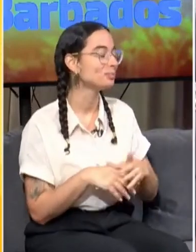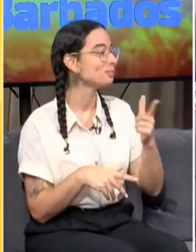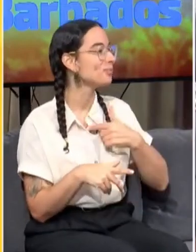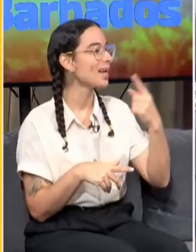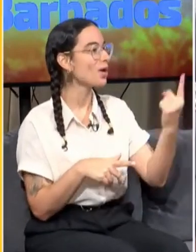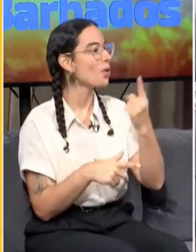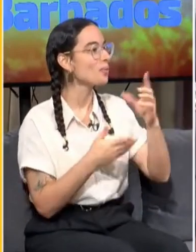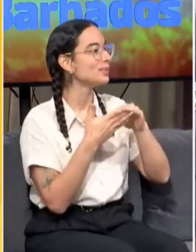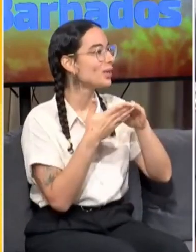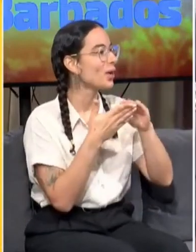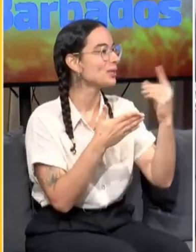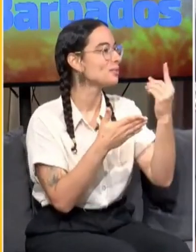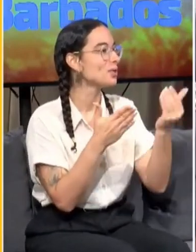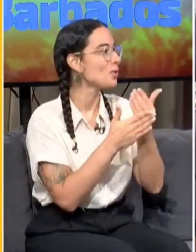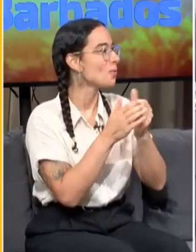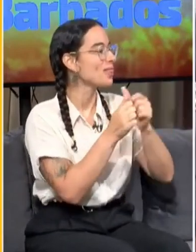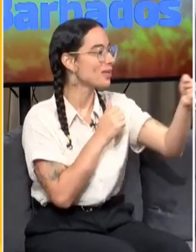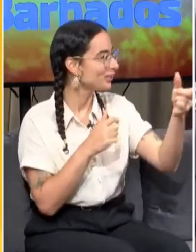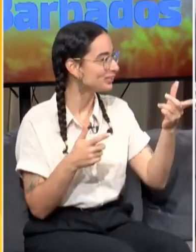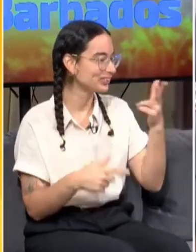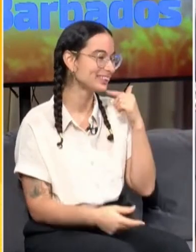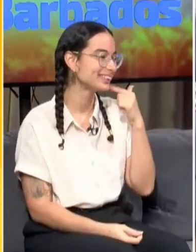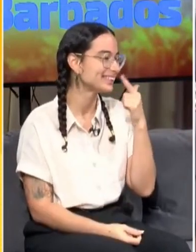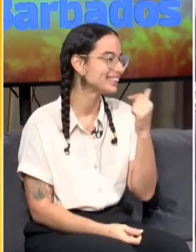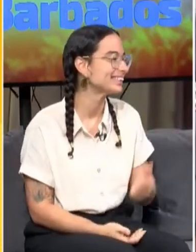new when I meet up with you.